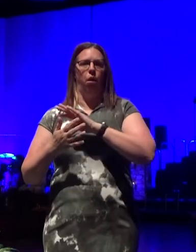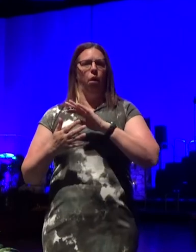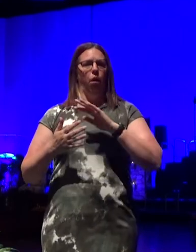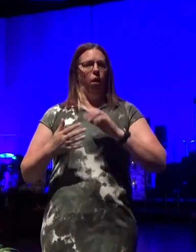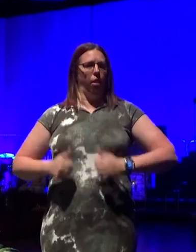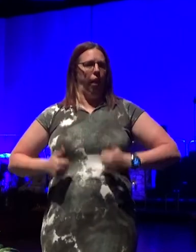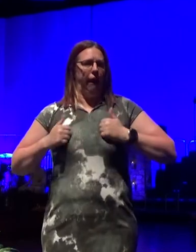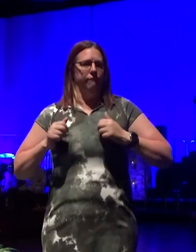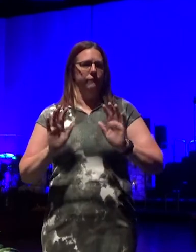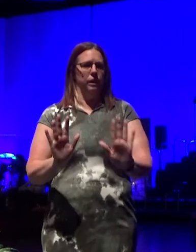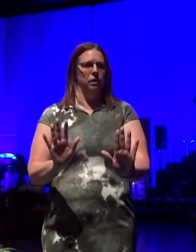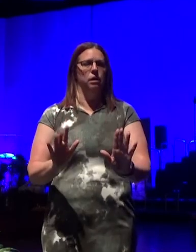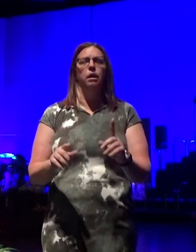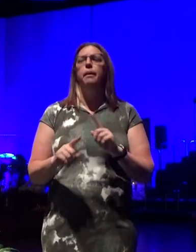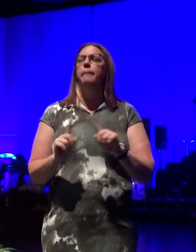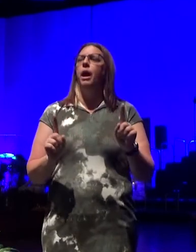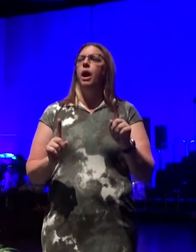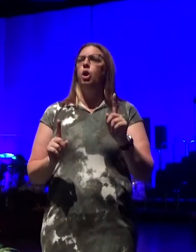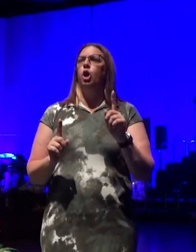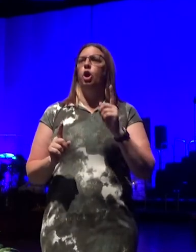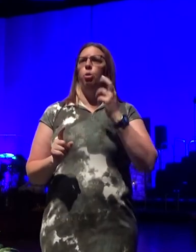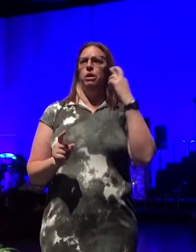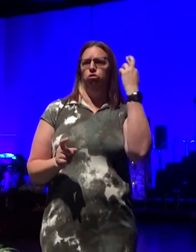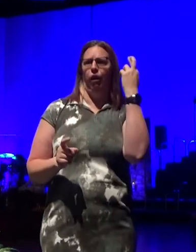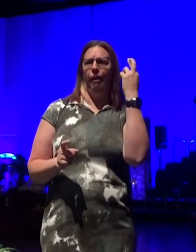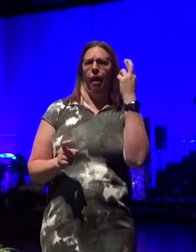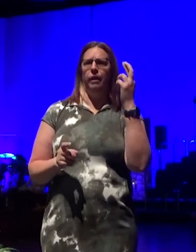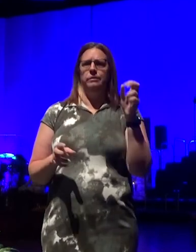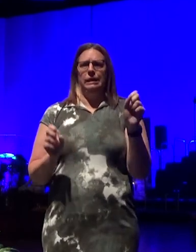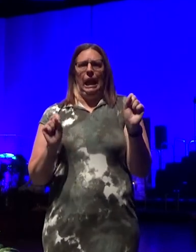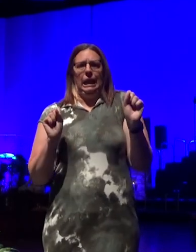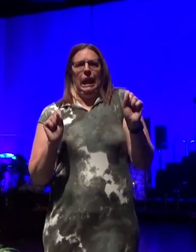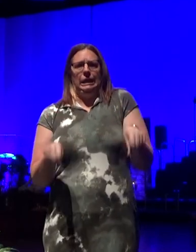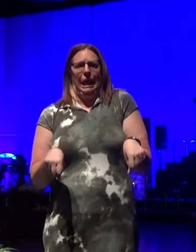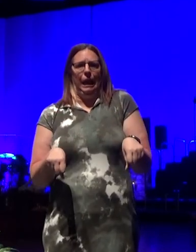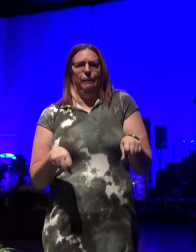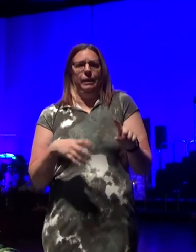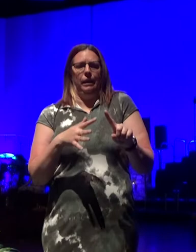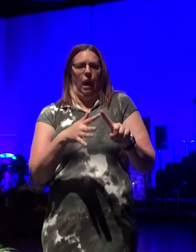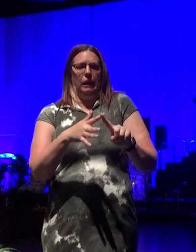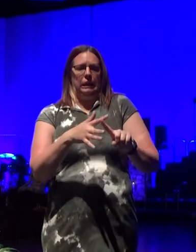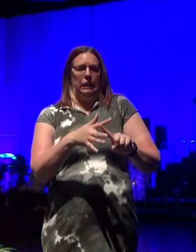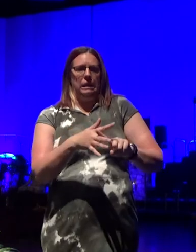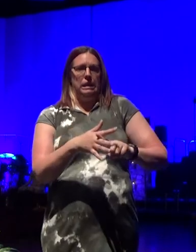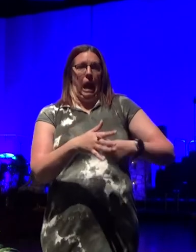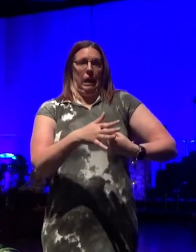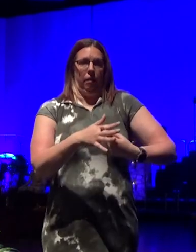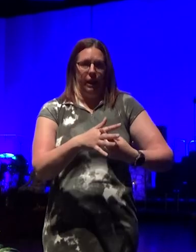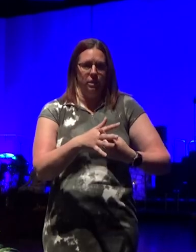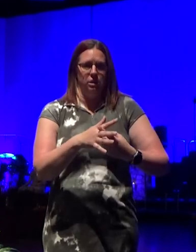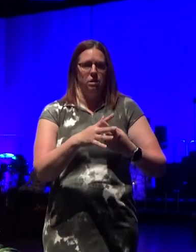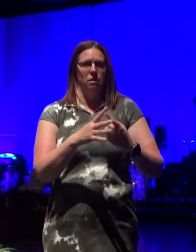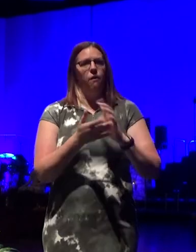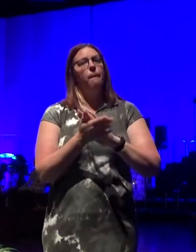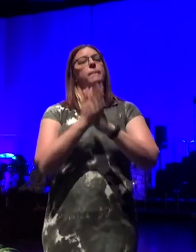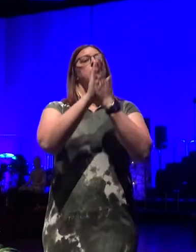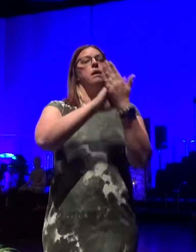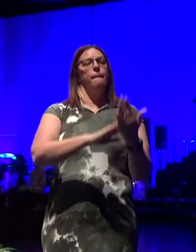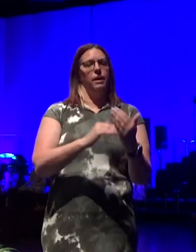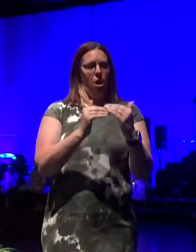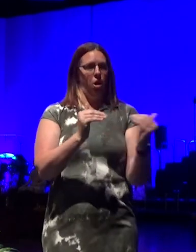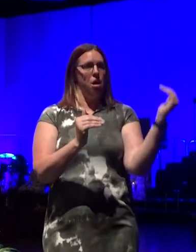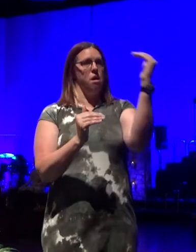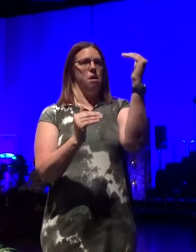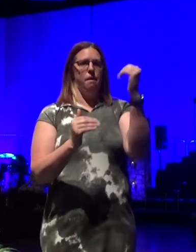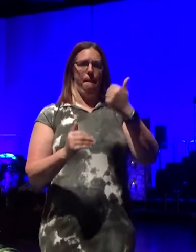sometimes can just as much be a catalyst for becoming our highest and best self.